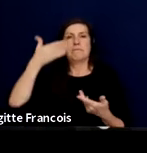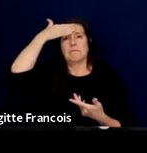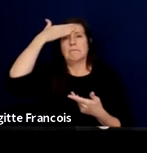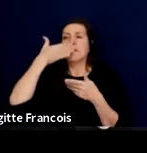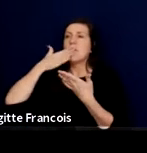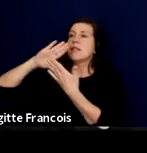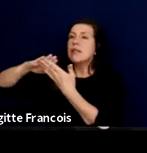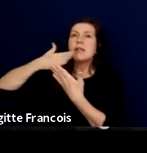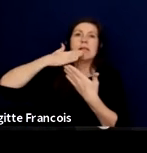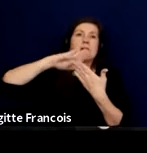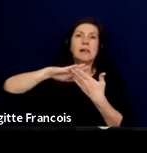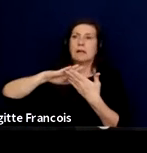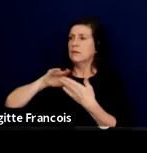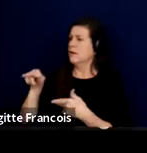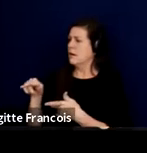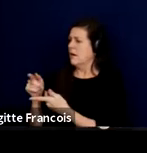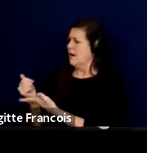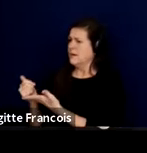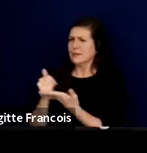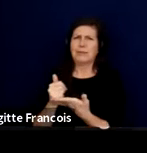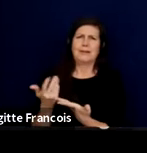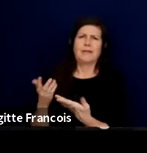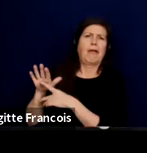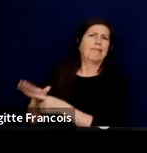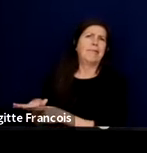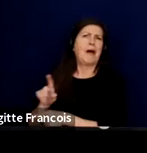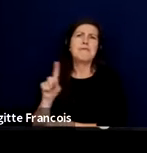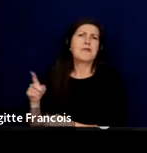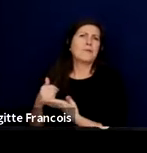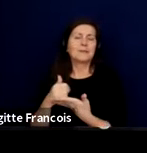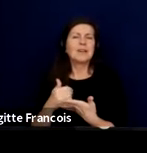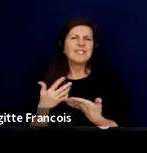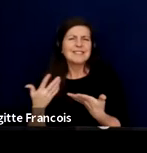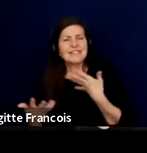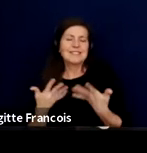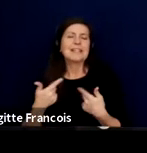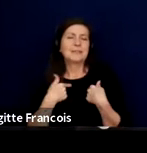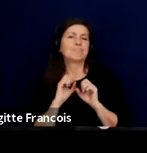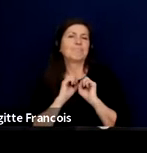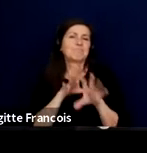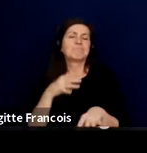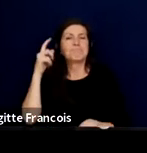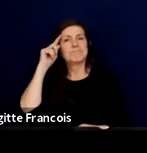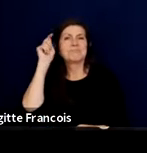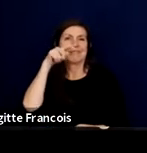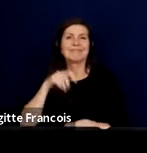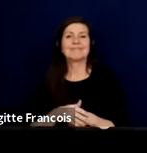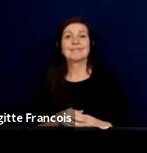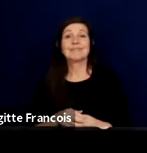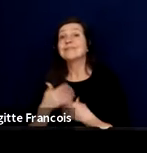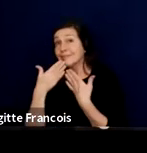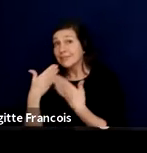and else. This is just a commenting that came to my mind. Thank you very much, Lotta. I